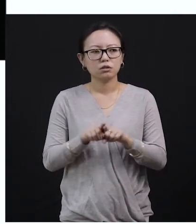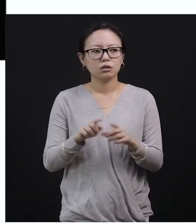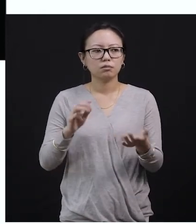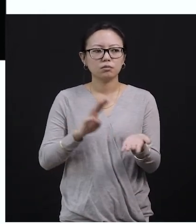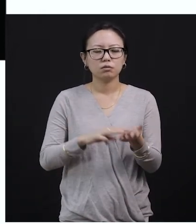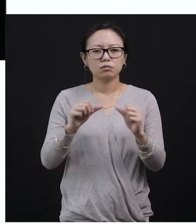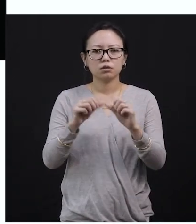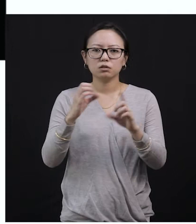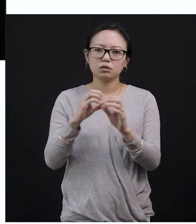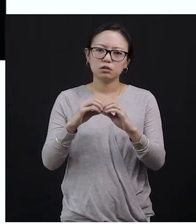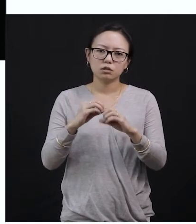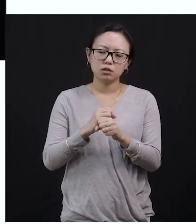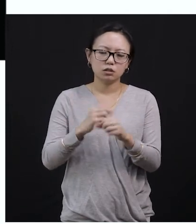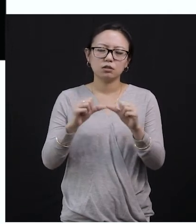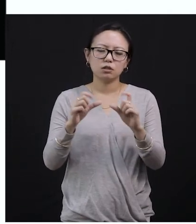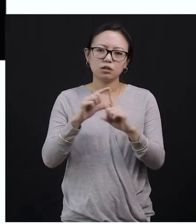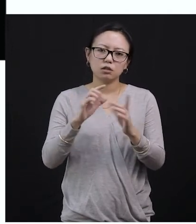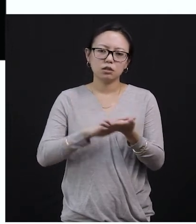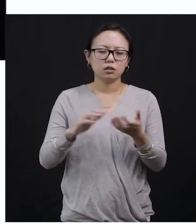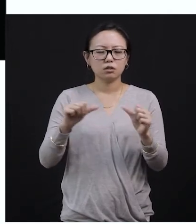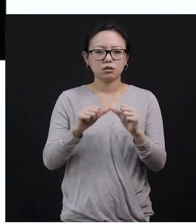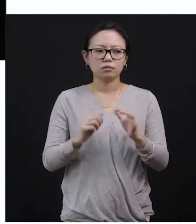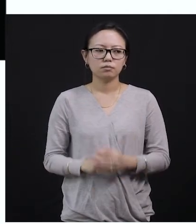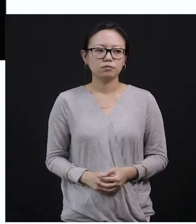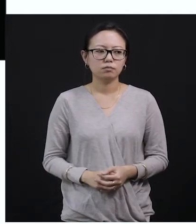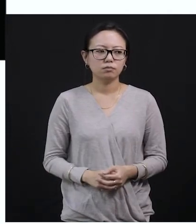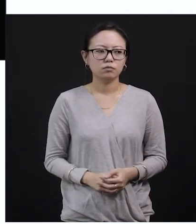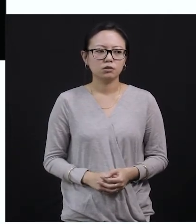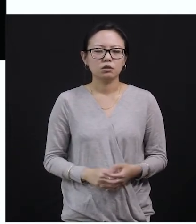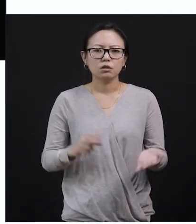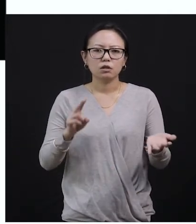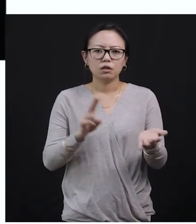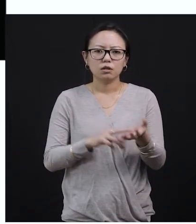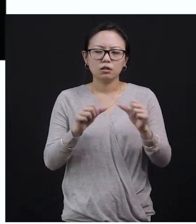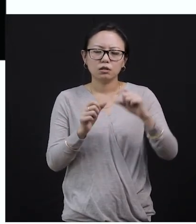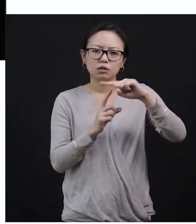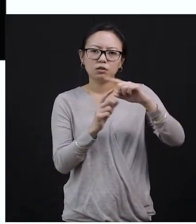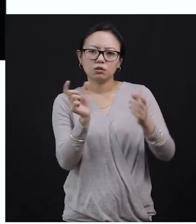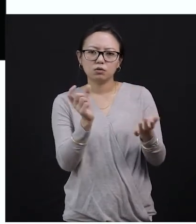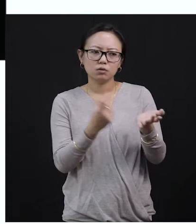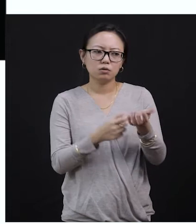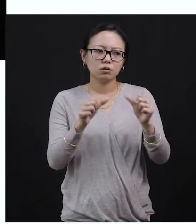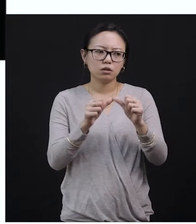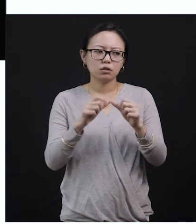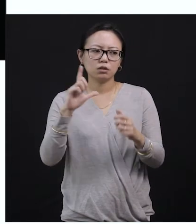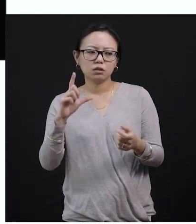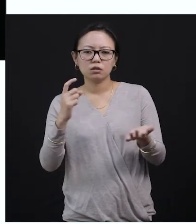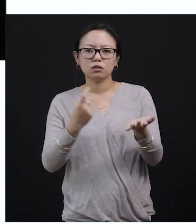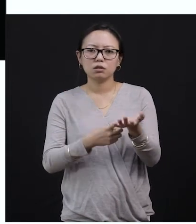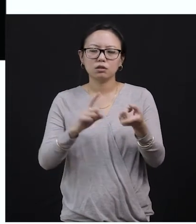natural resources, one is the iron ore. Iron is a natural resources, right? We get it from the underground. So